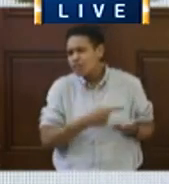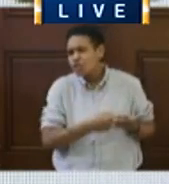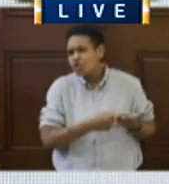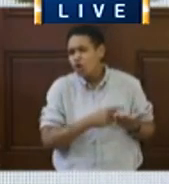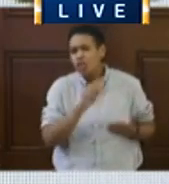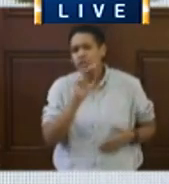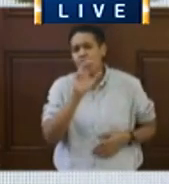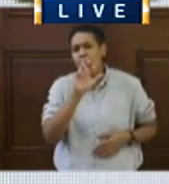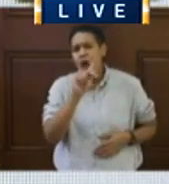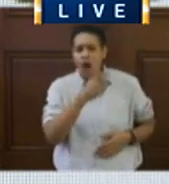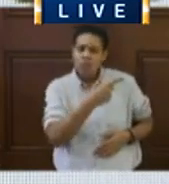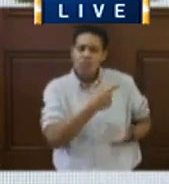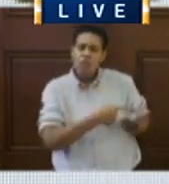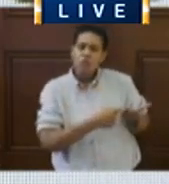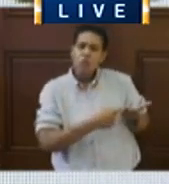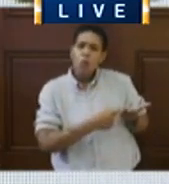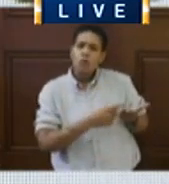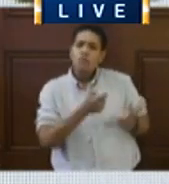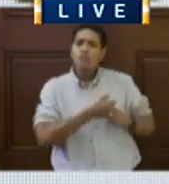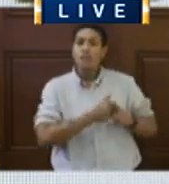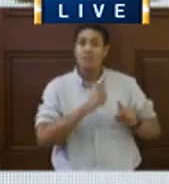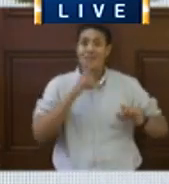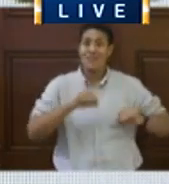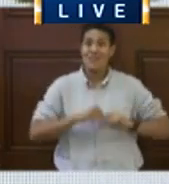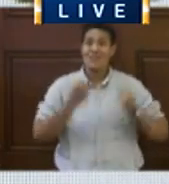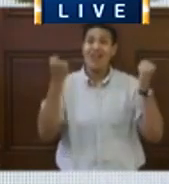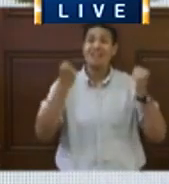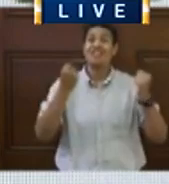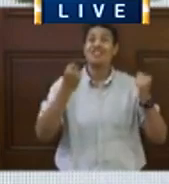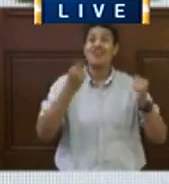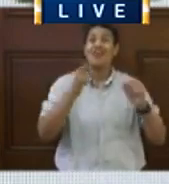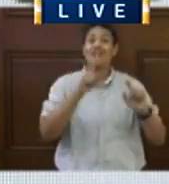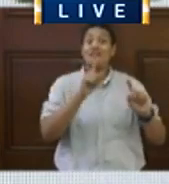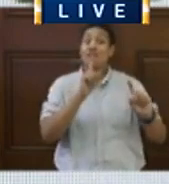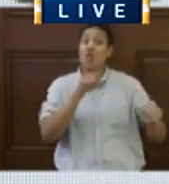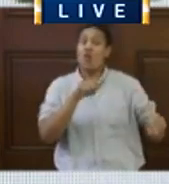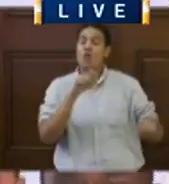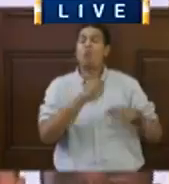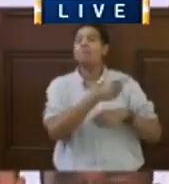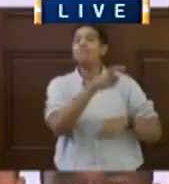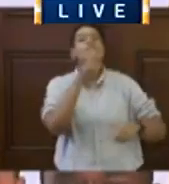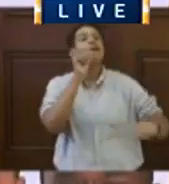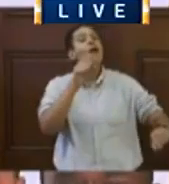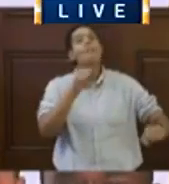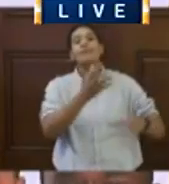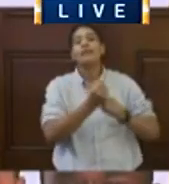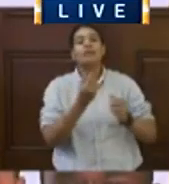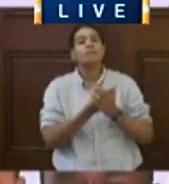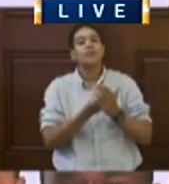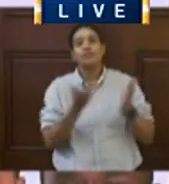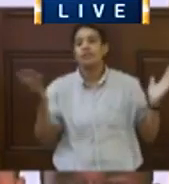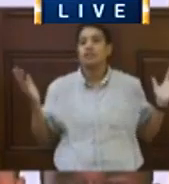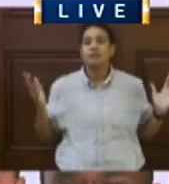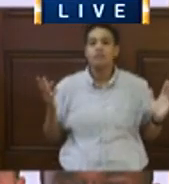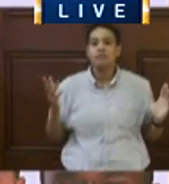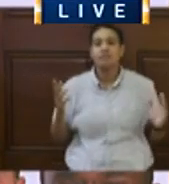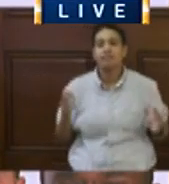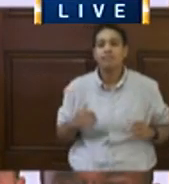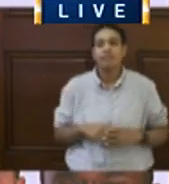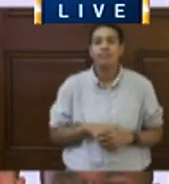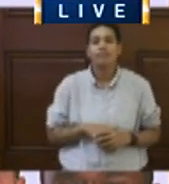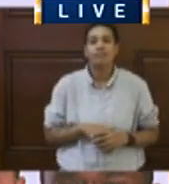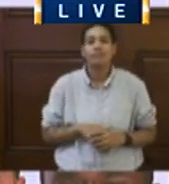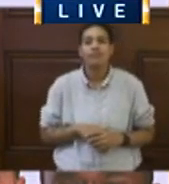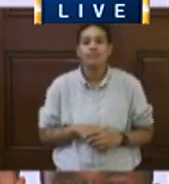the various orders would make someone ineligible. What could happen, Prime Minister, is that the police could they could